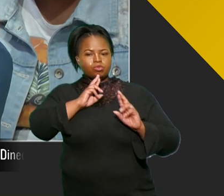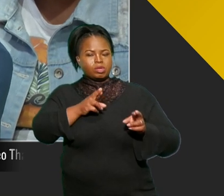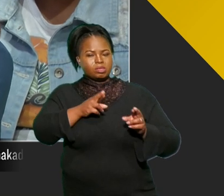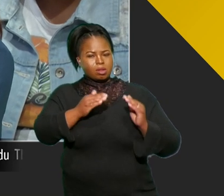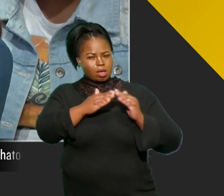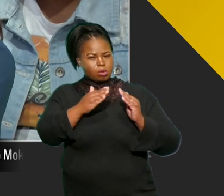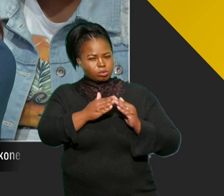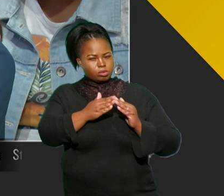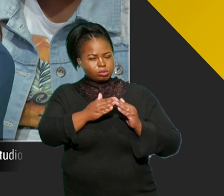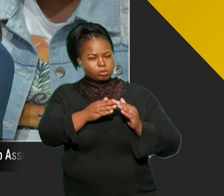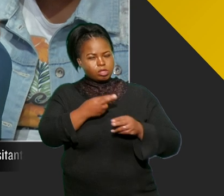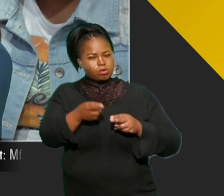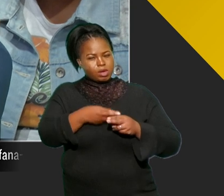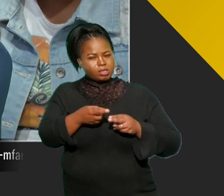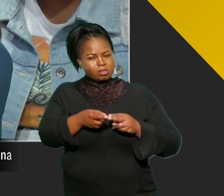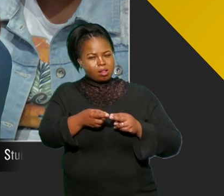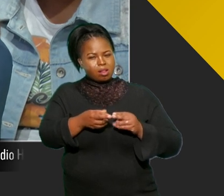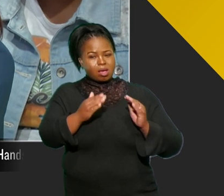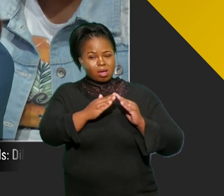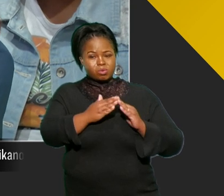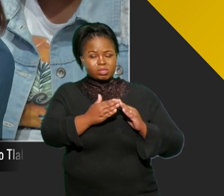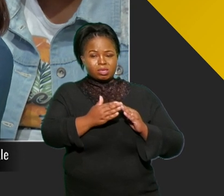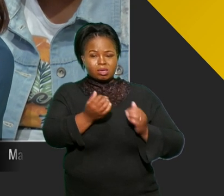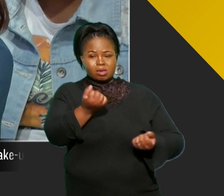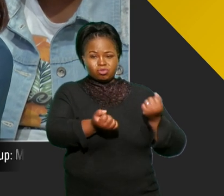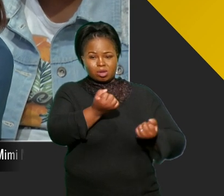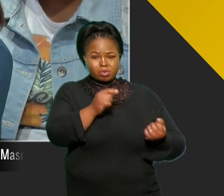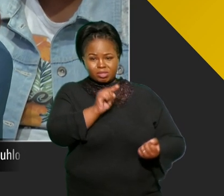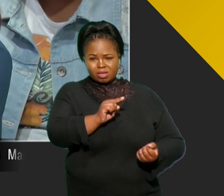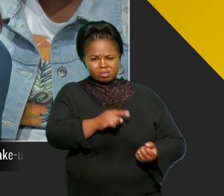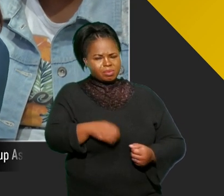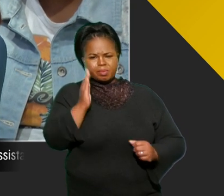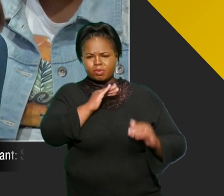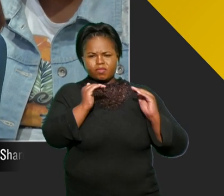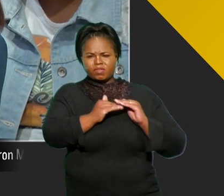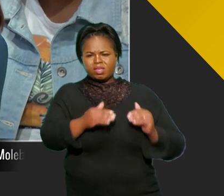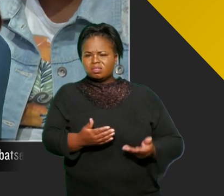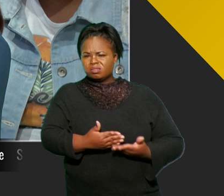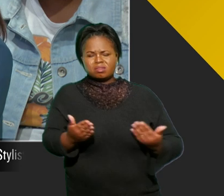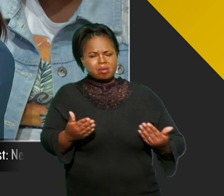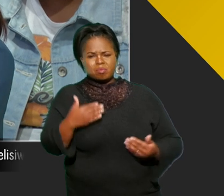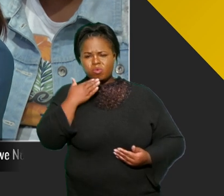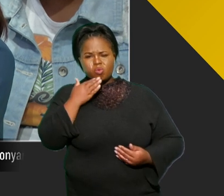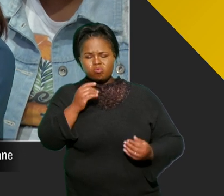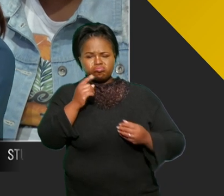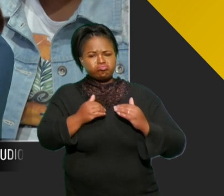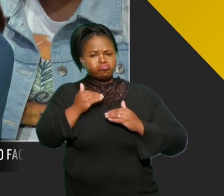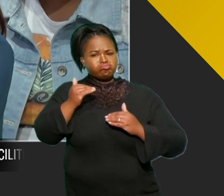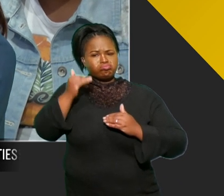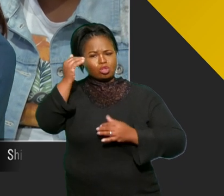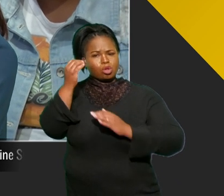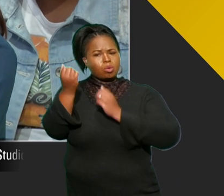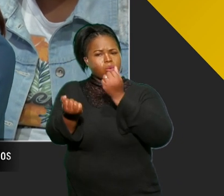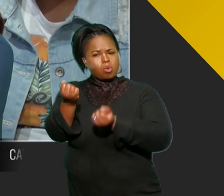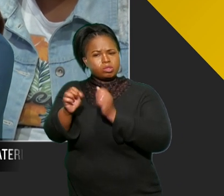to say, Umastendu kupulango 200%, that is unfair. Yeah. People have done it in a case that has gone to all the way to the Constitutional Court, and the